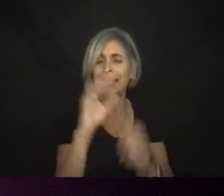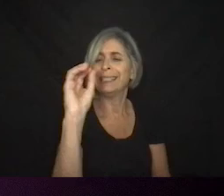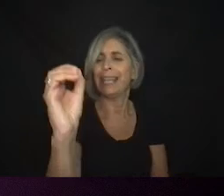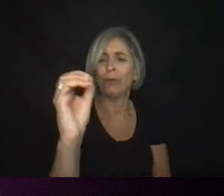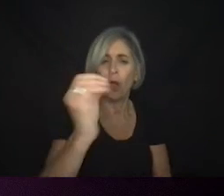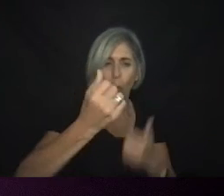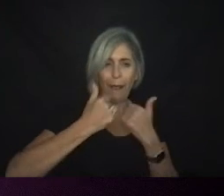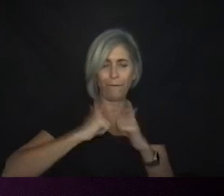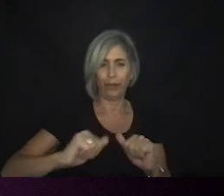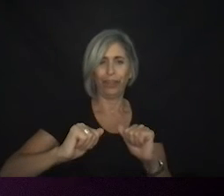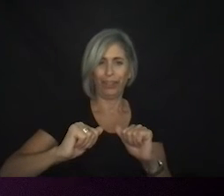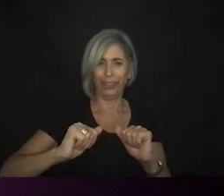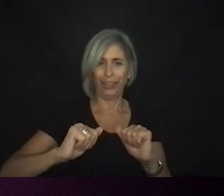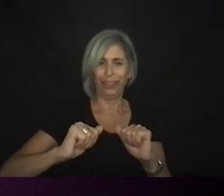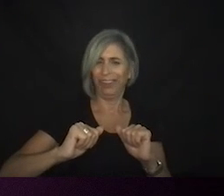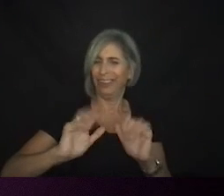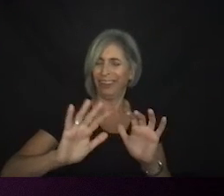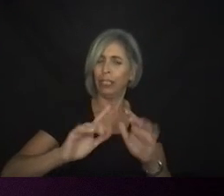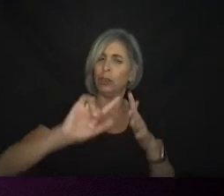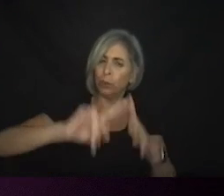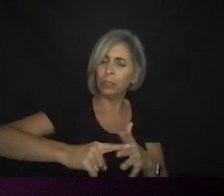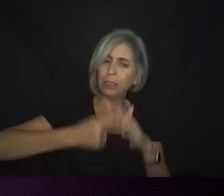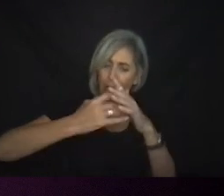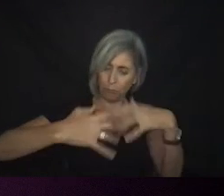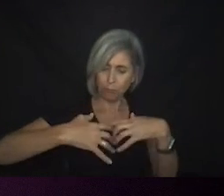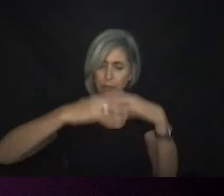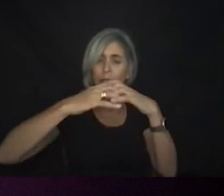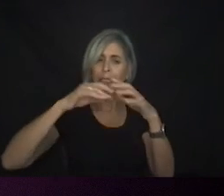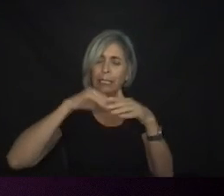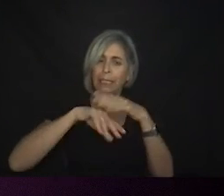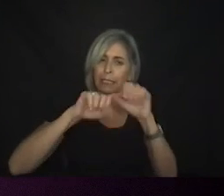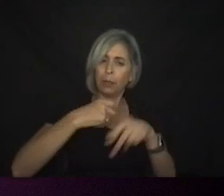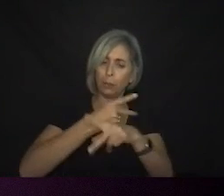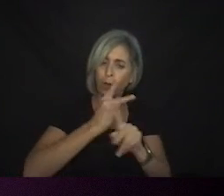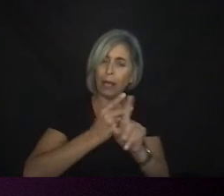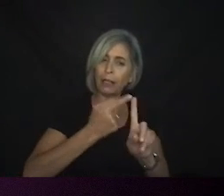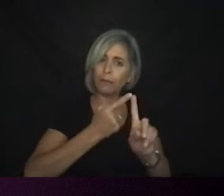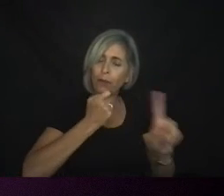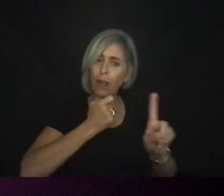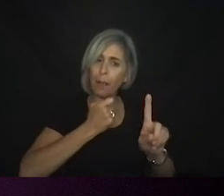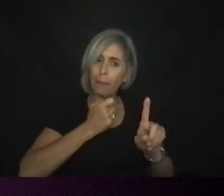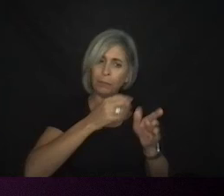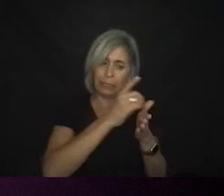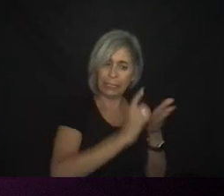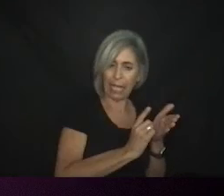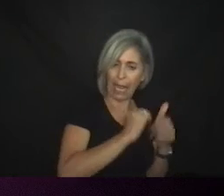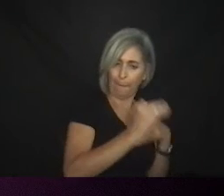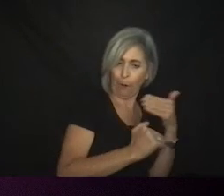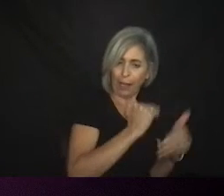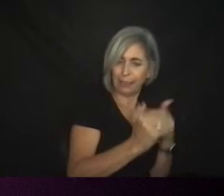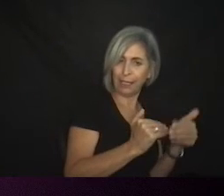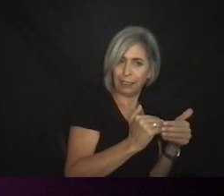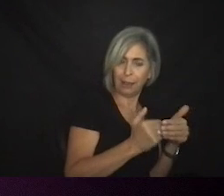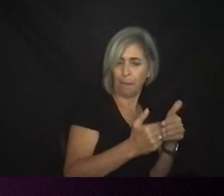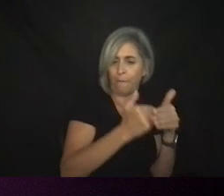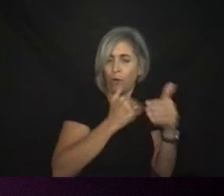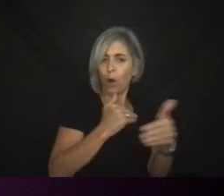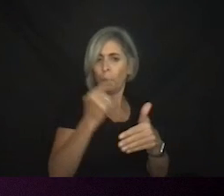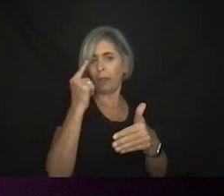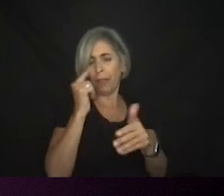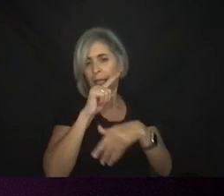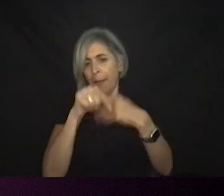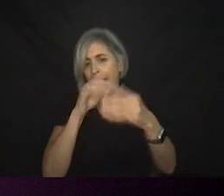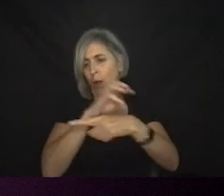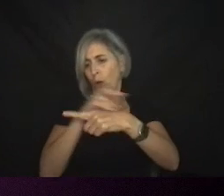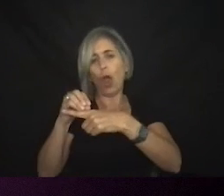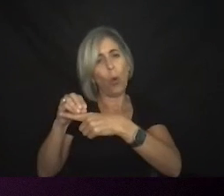effort. We have to start building accessible products from the design process before we even think about